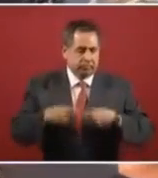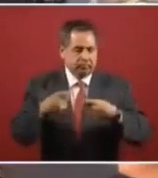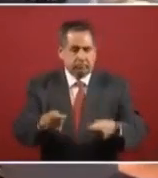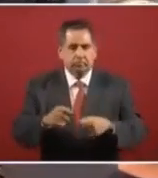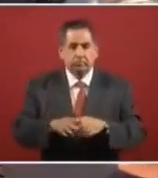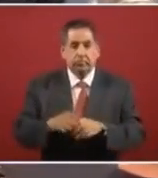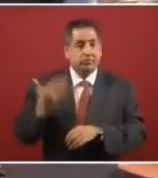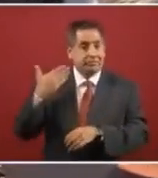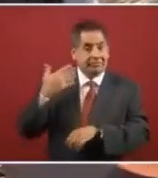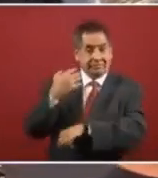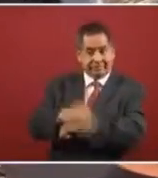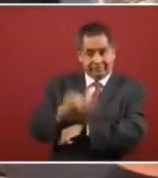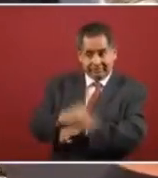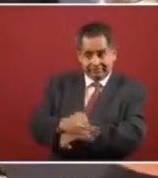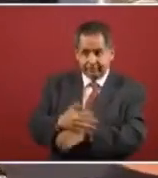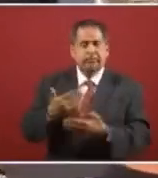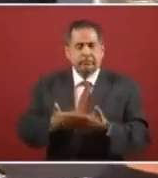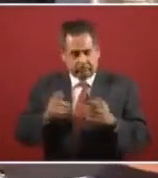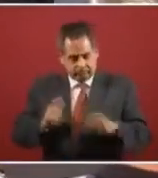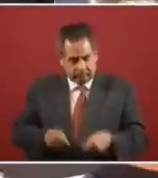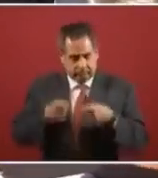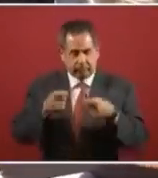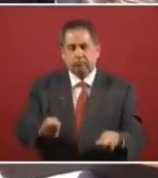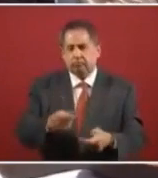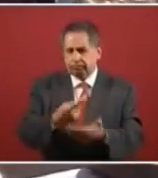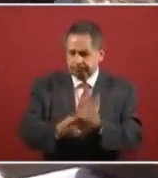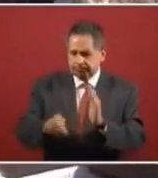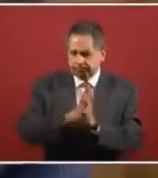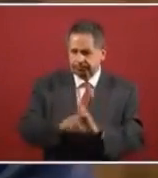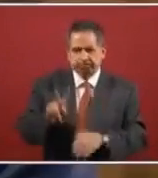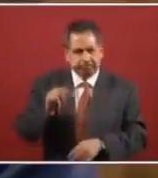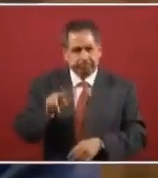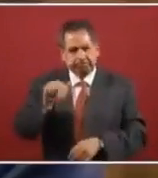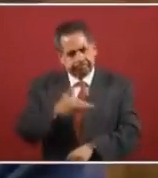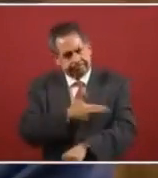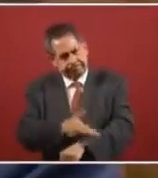several thousands of that have been